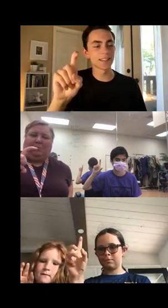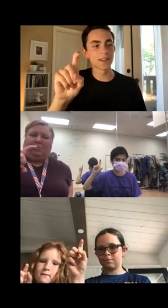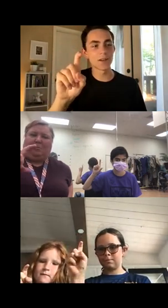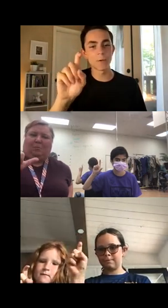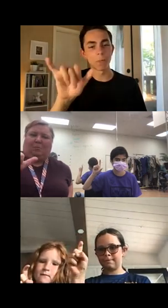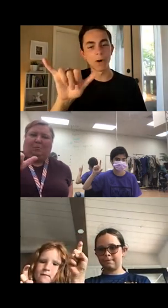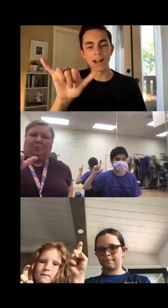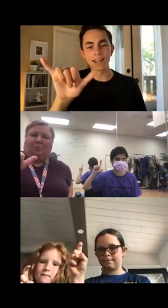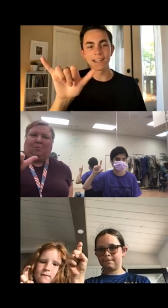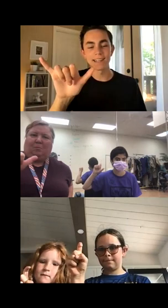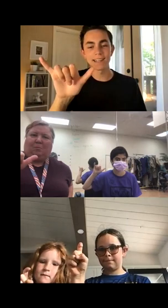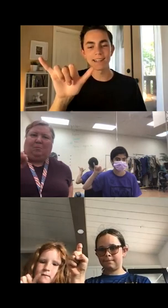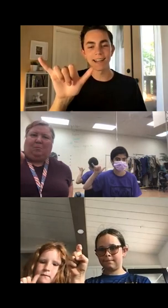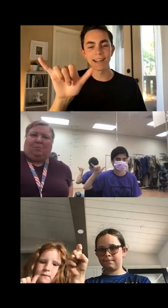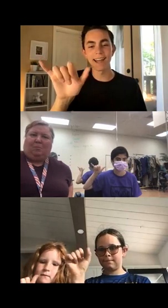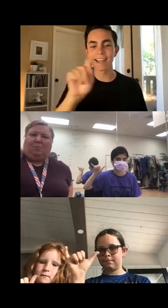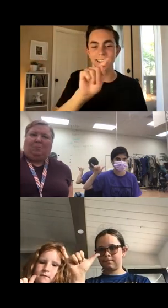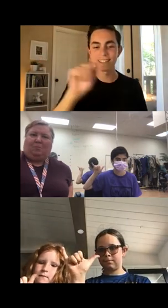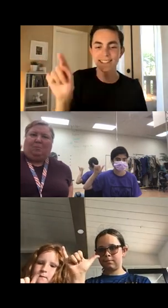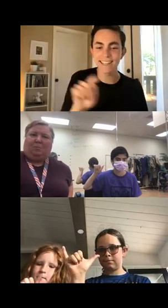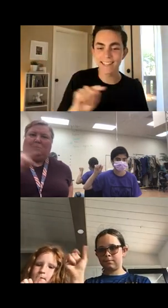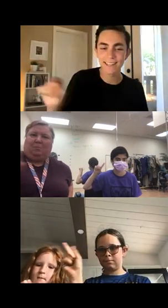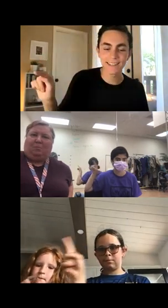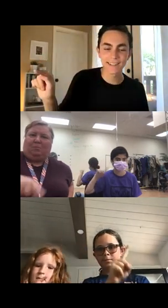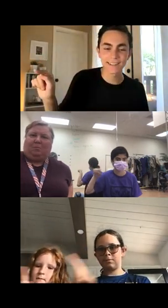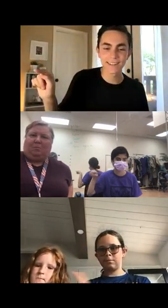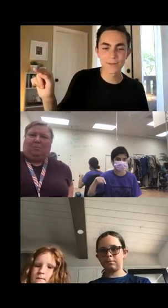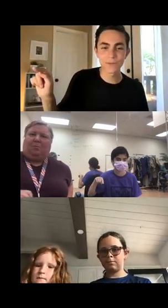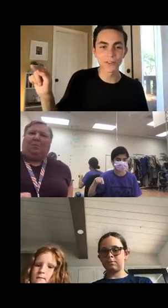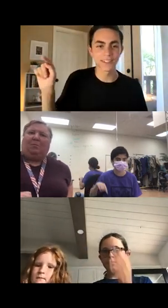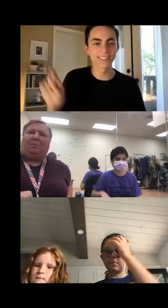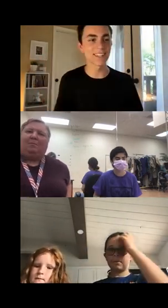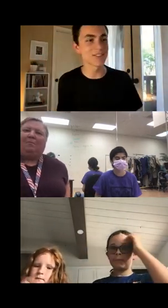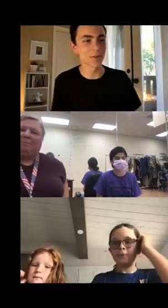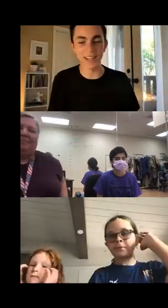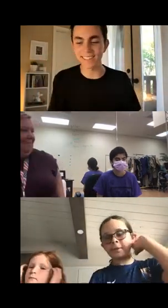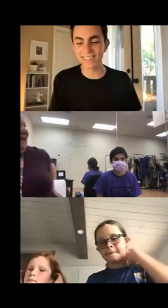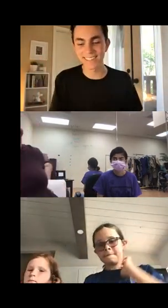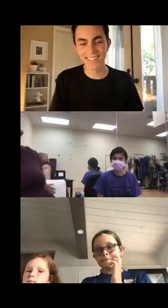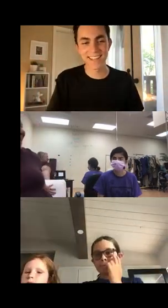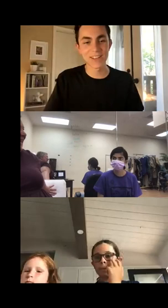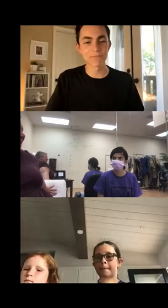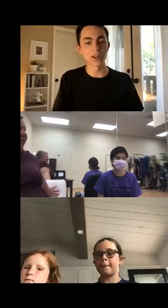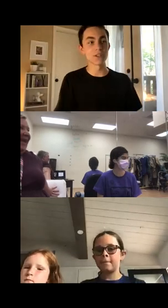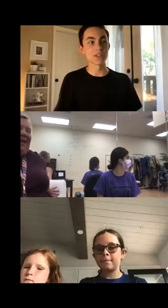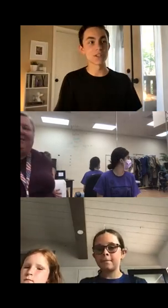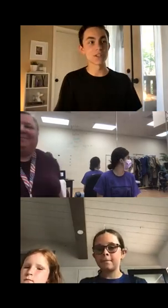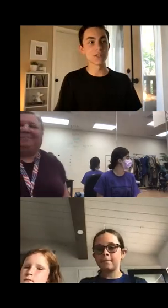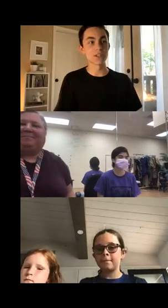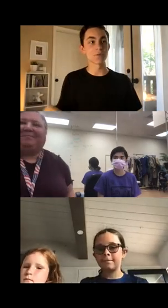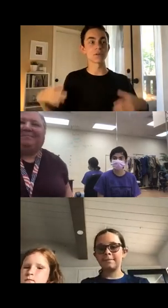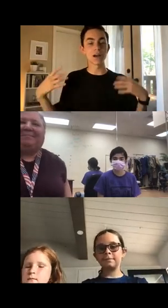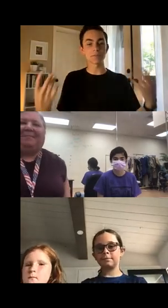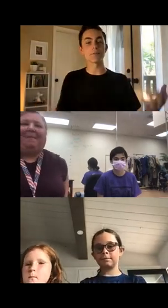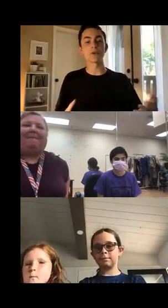X, Y, and Z. Perfect. Nice job, guys. That'll become